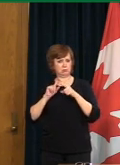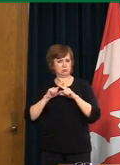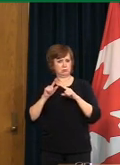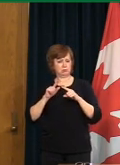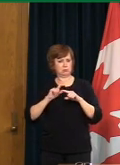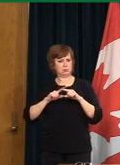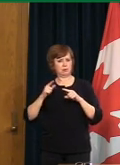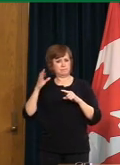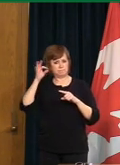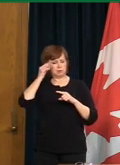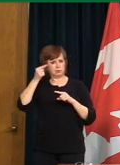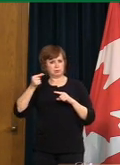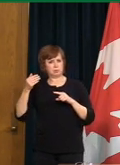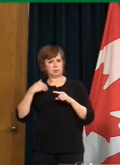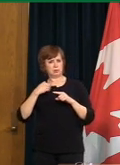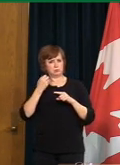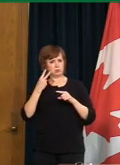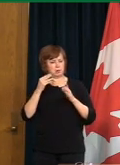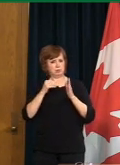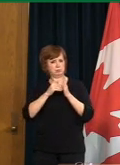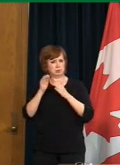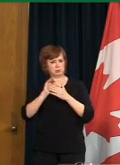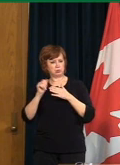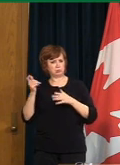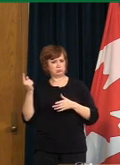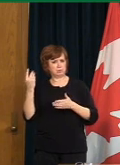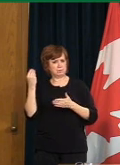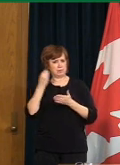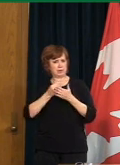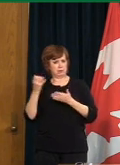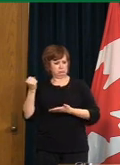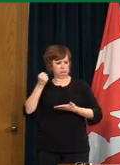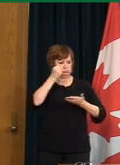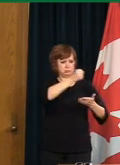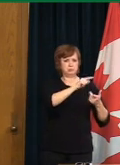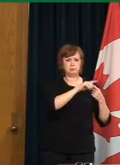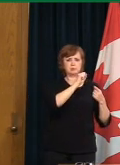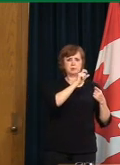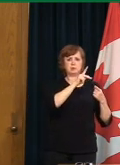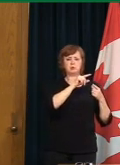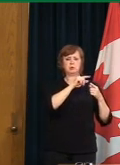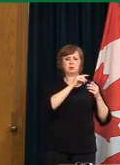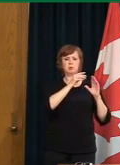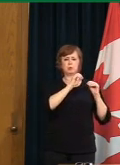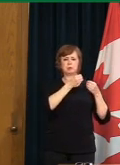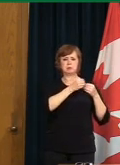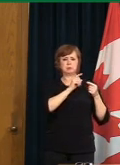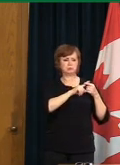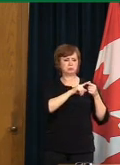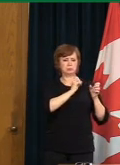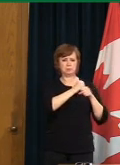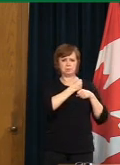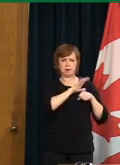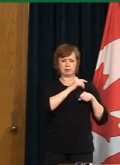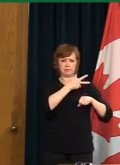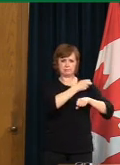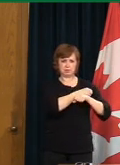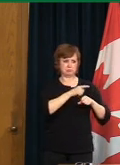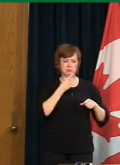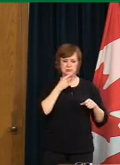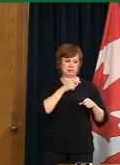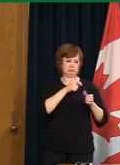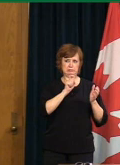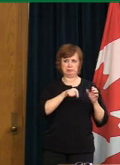million earmarked to a Saskatchewan organization to increase that capacity. They've said that it just takes time to do and that there's no way around